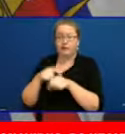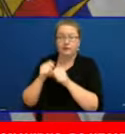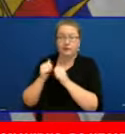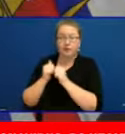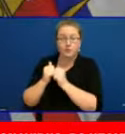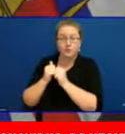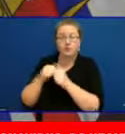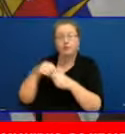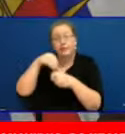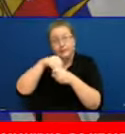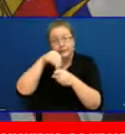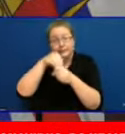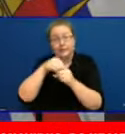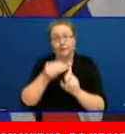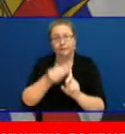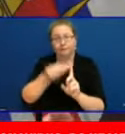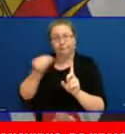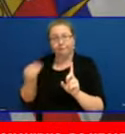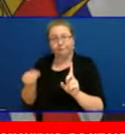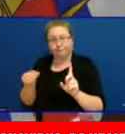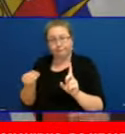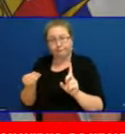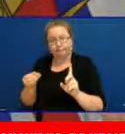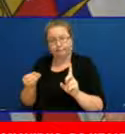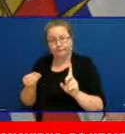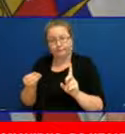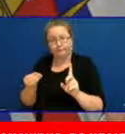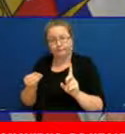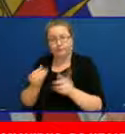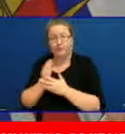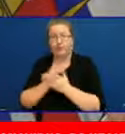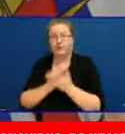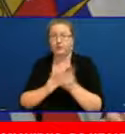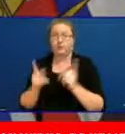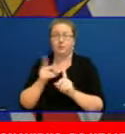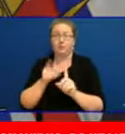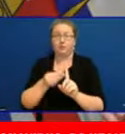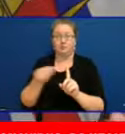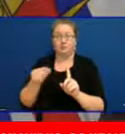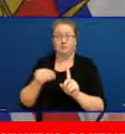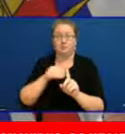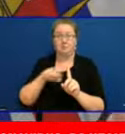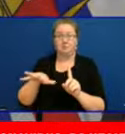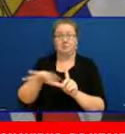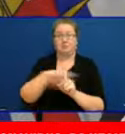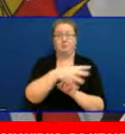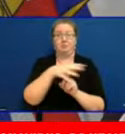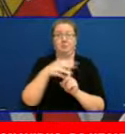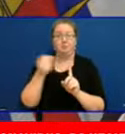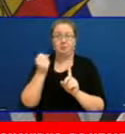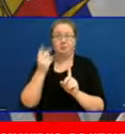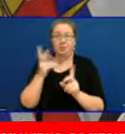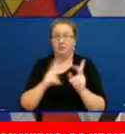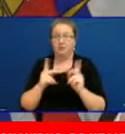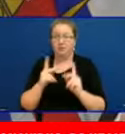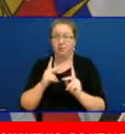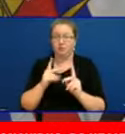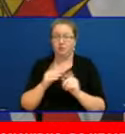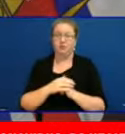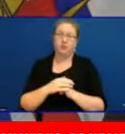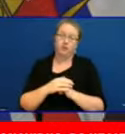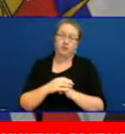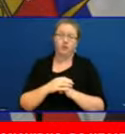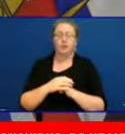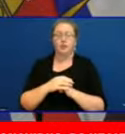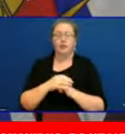relationship with when they're spending time together indoors. So, but some people spread it to a lot of people. So we